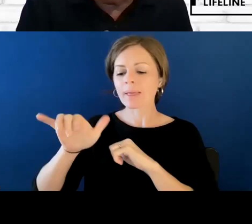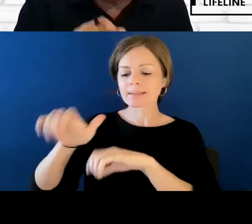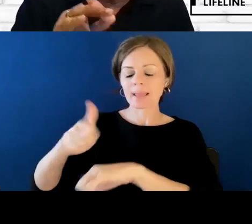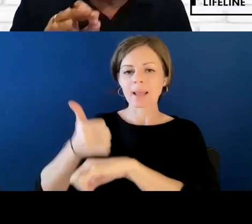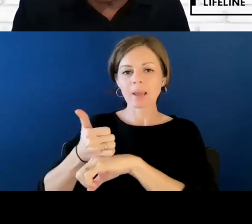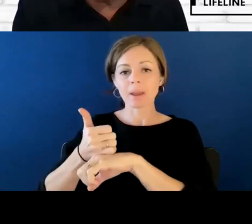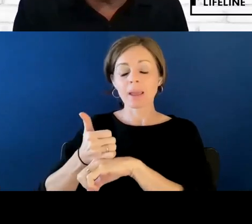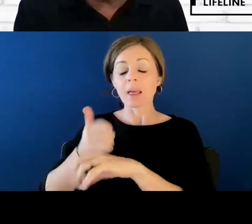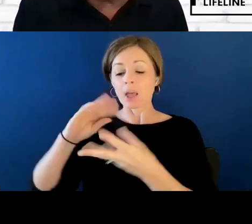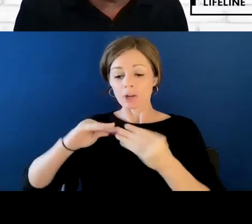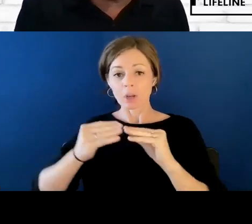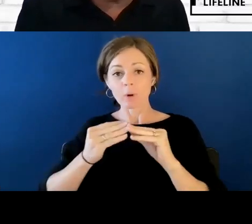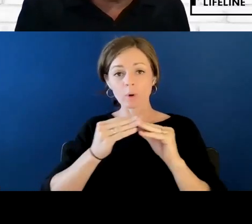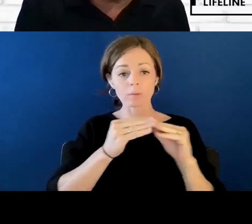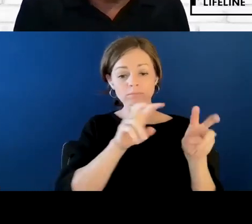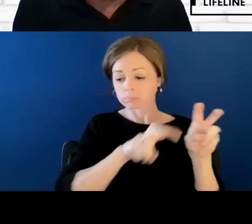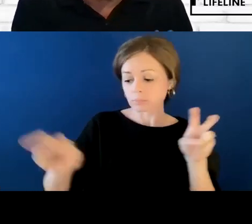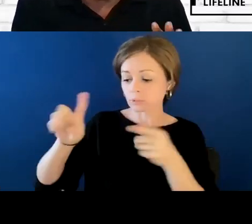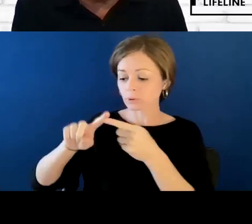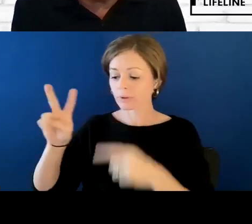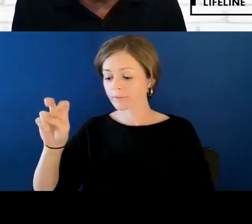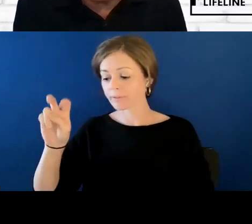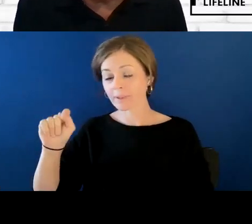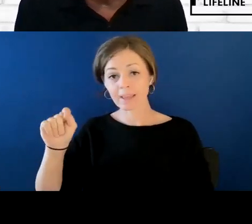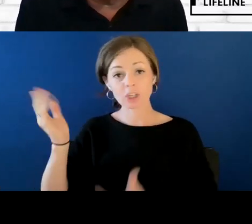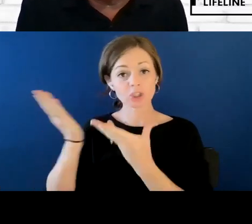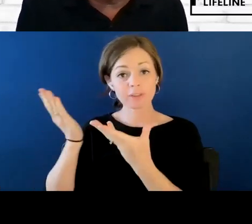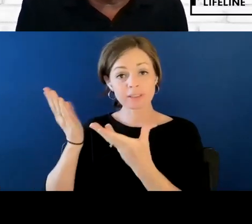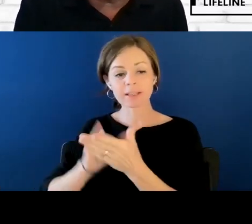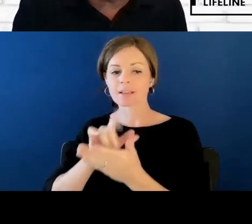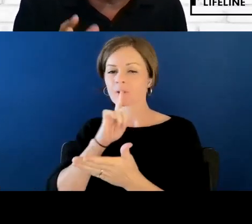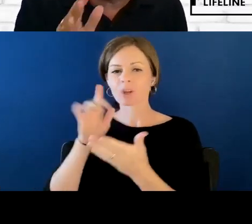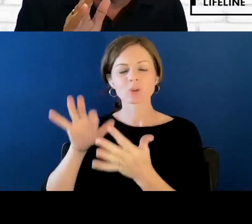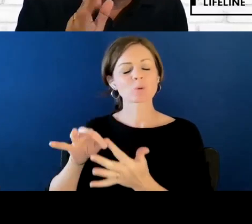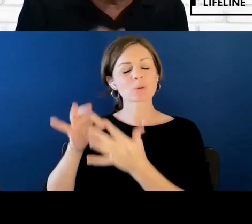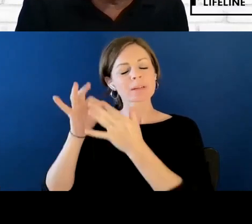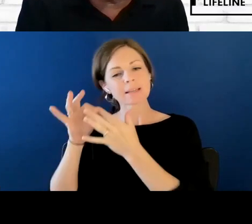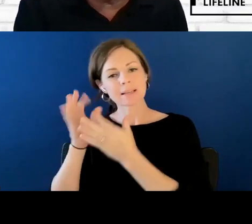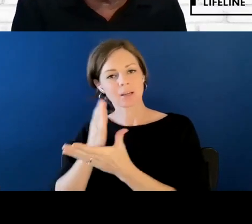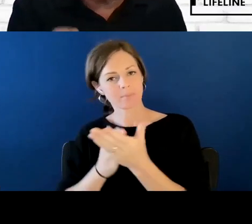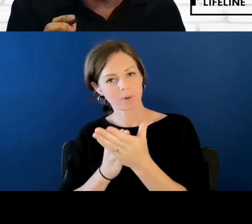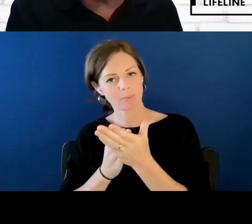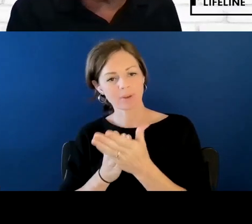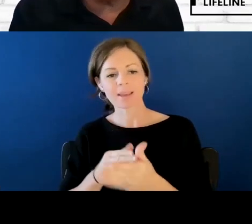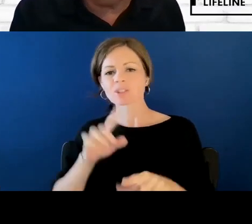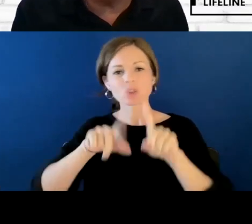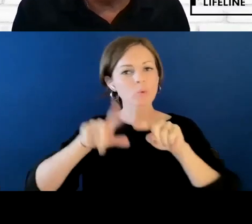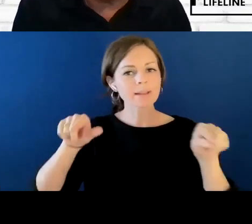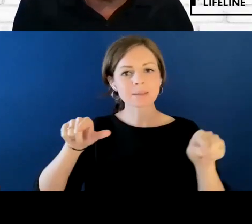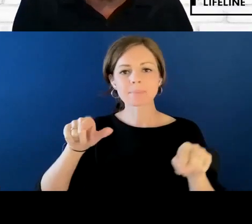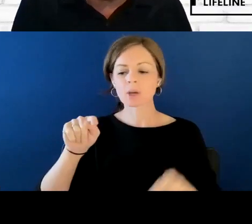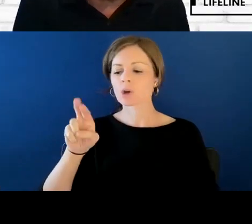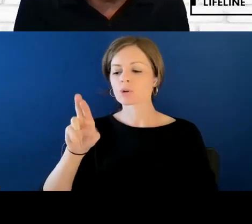diversion number that takes you to veteran services, this was a very unique element. It was a clinical, randomized clinical